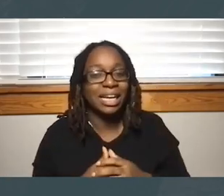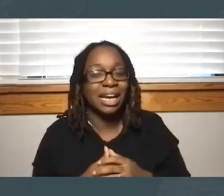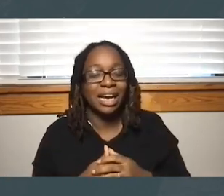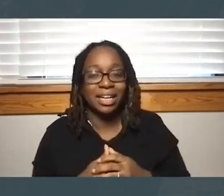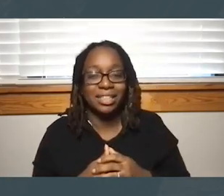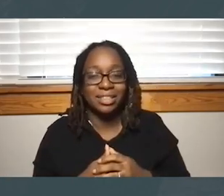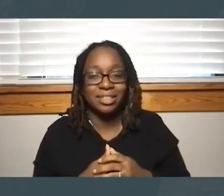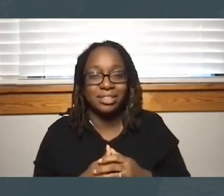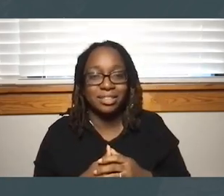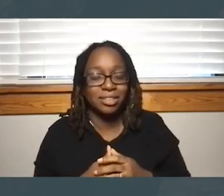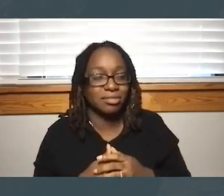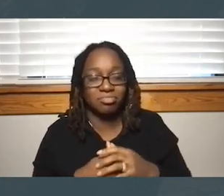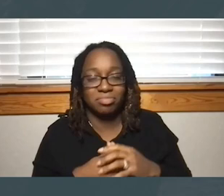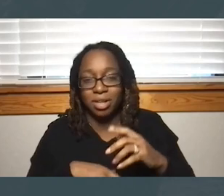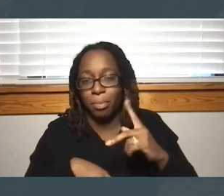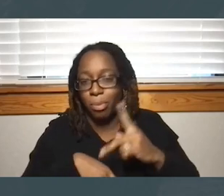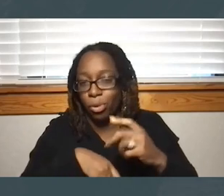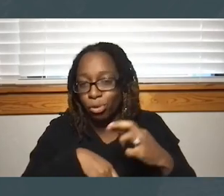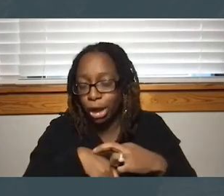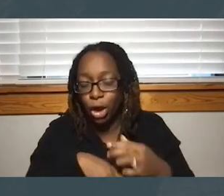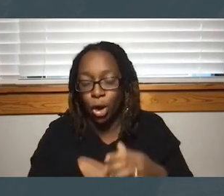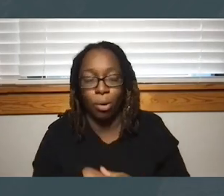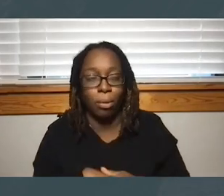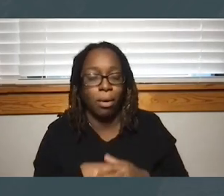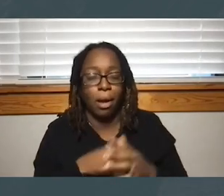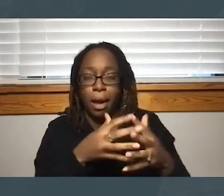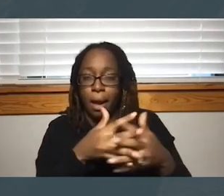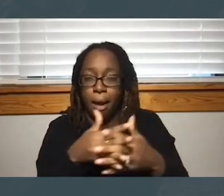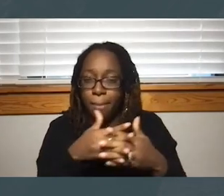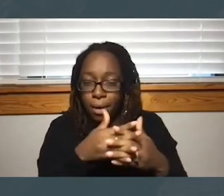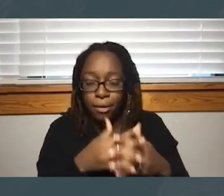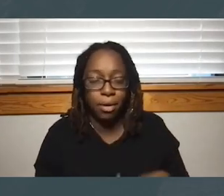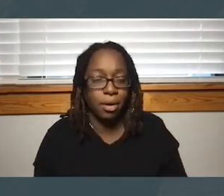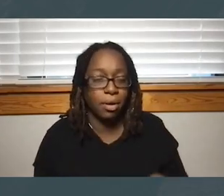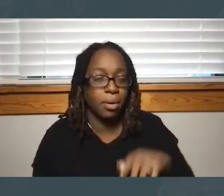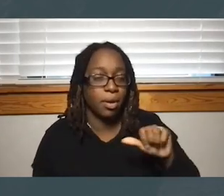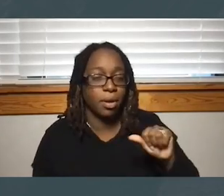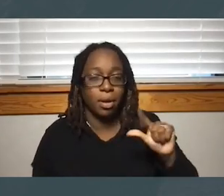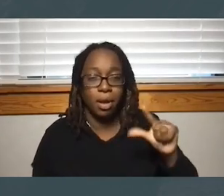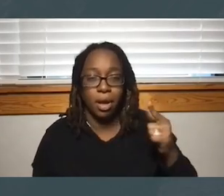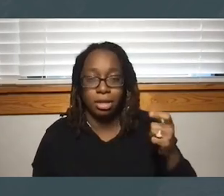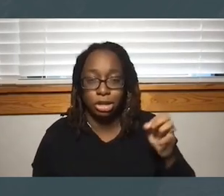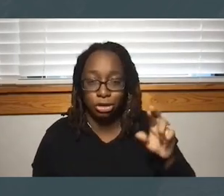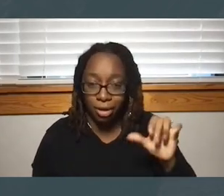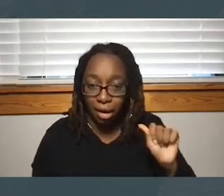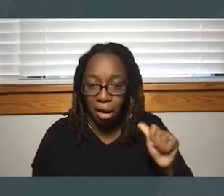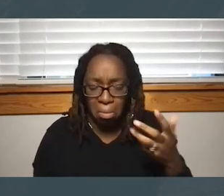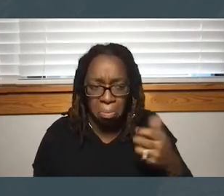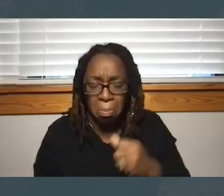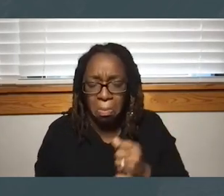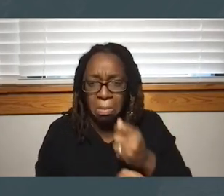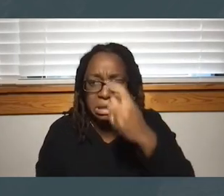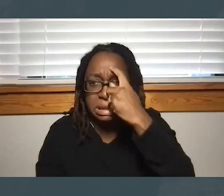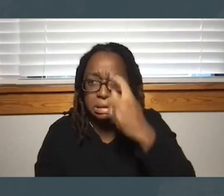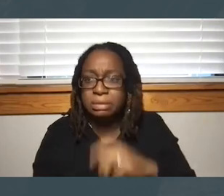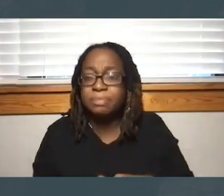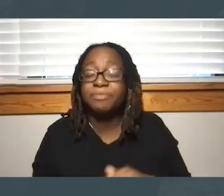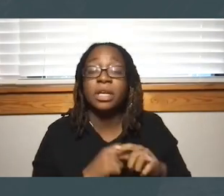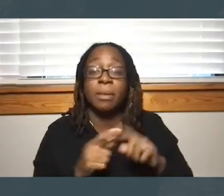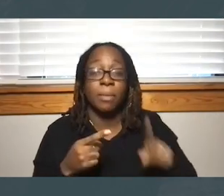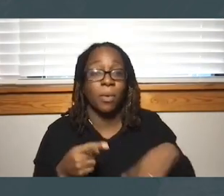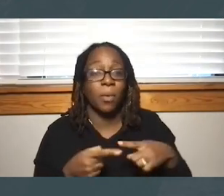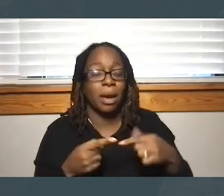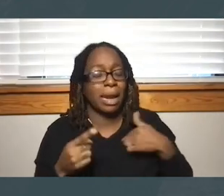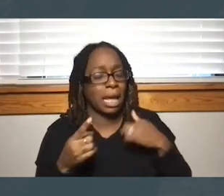isn't Puerto Rico America's Algeria in a sense, right? So that then, when I was hearing you, I was